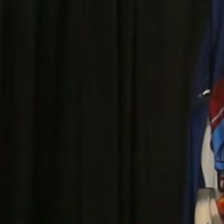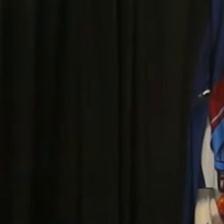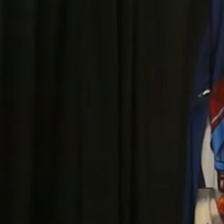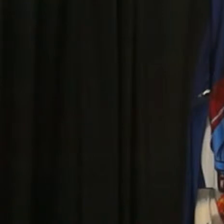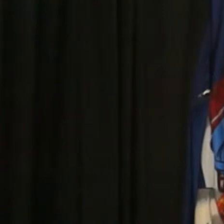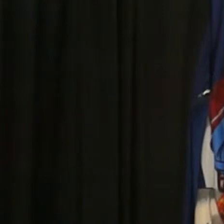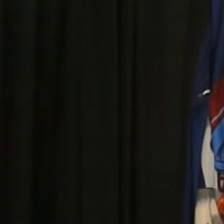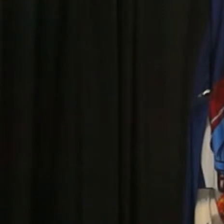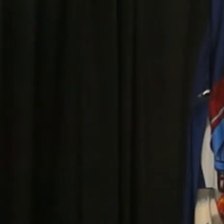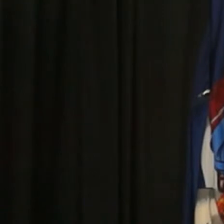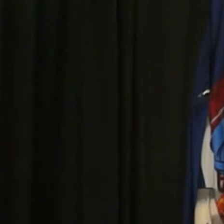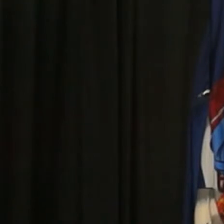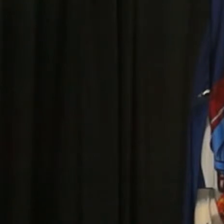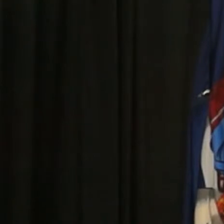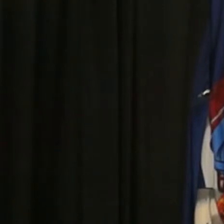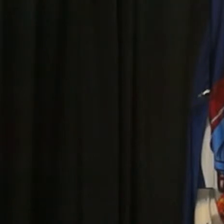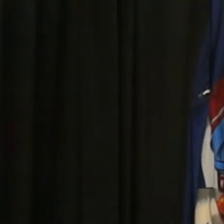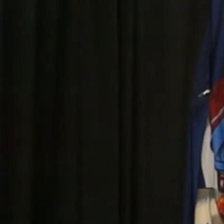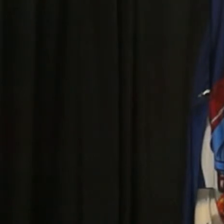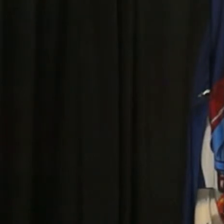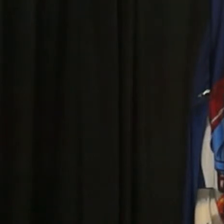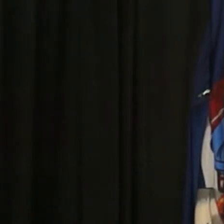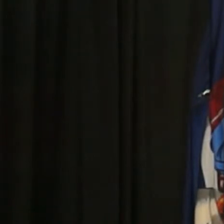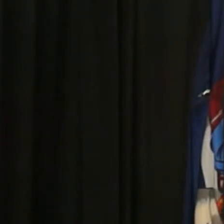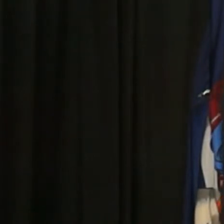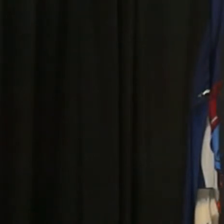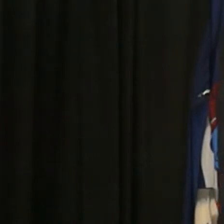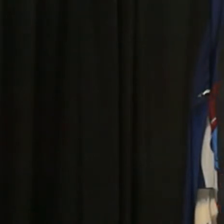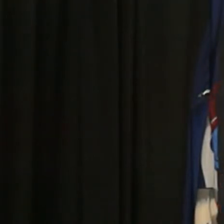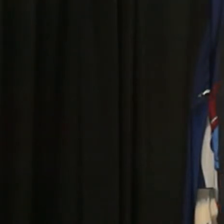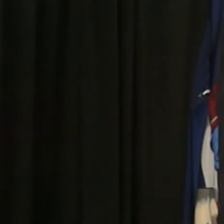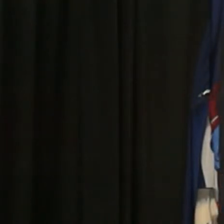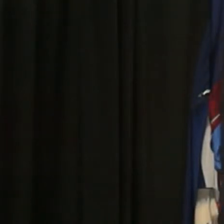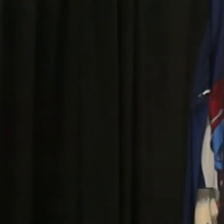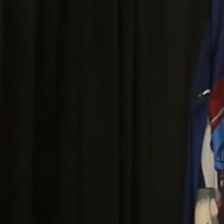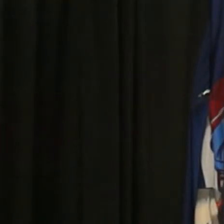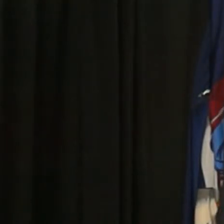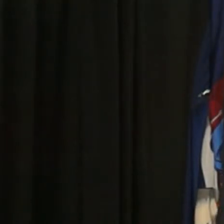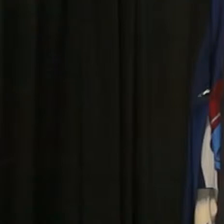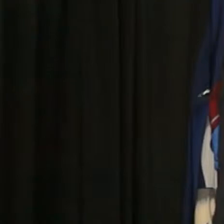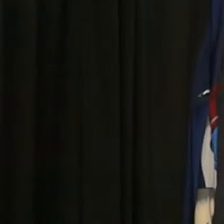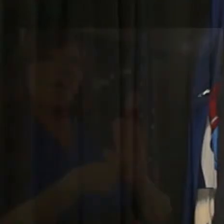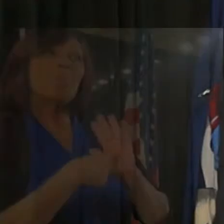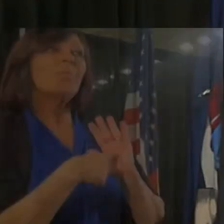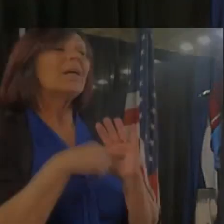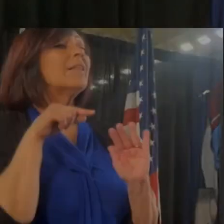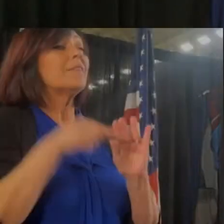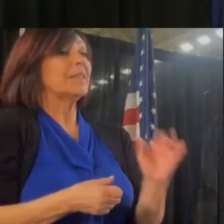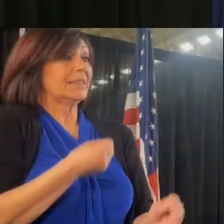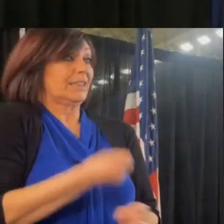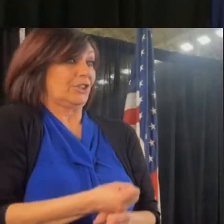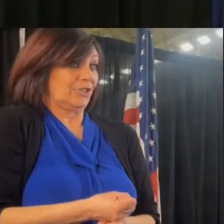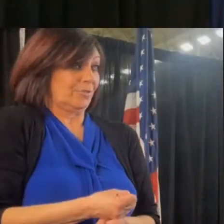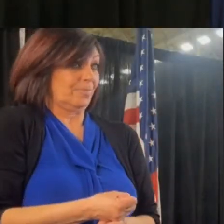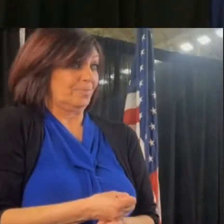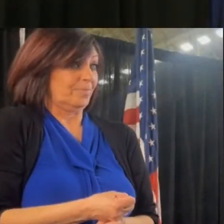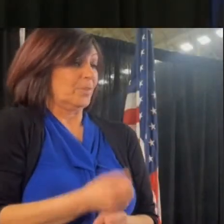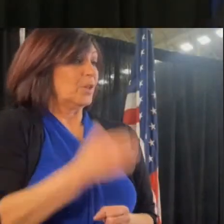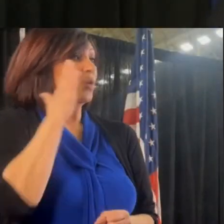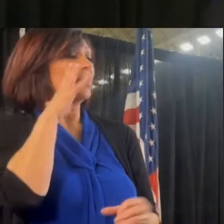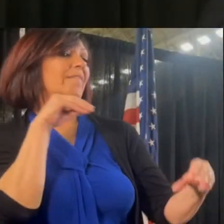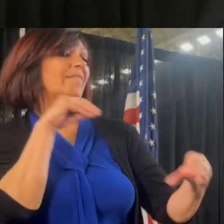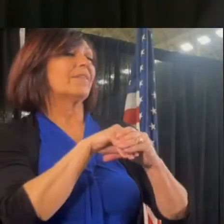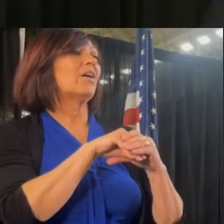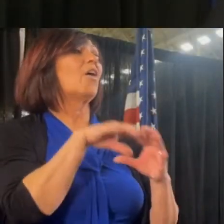capital projects that we might not otherwise be able to support. For example, this year, we will